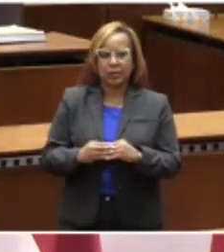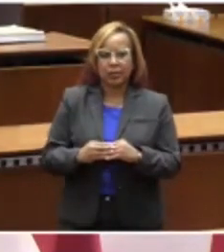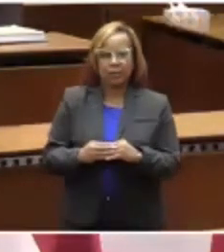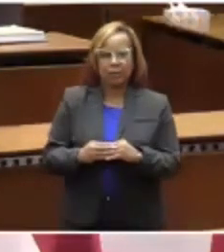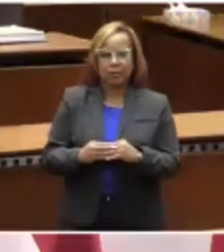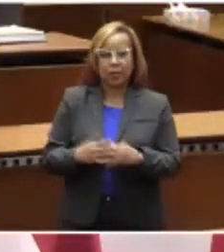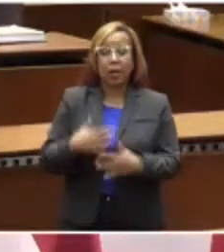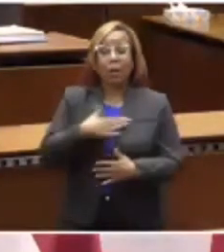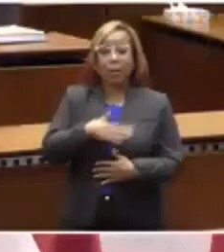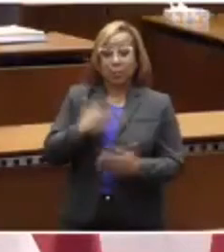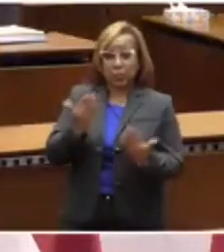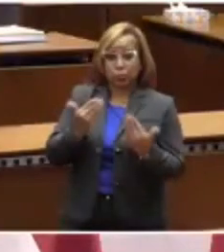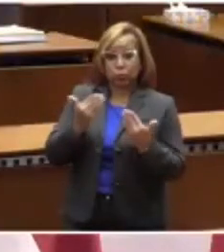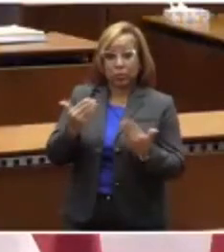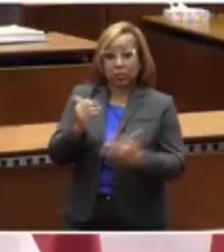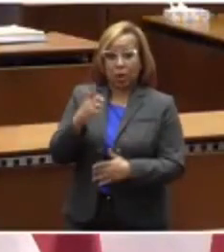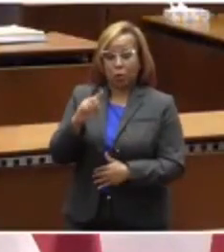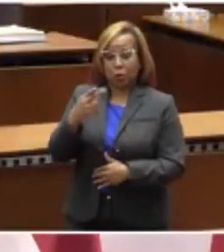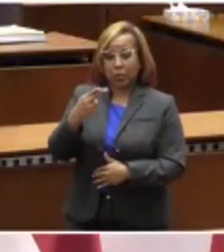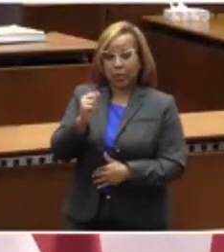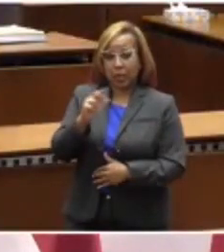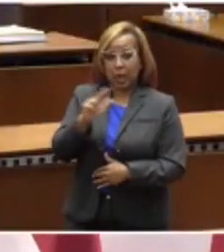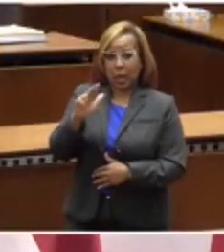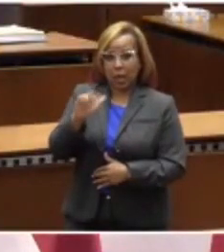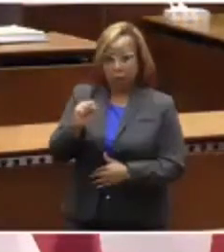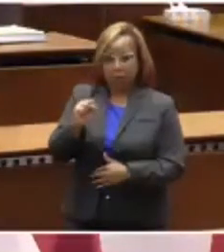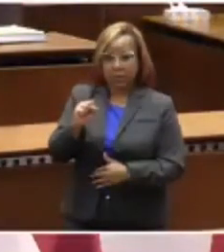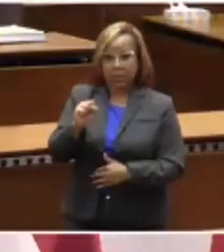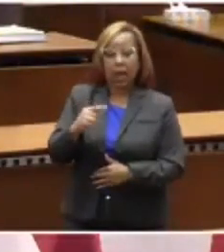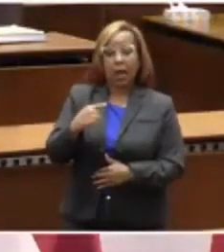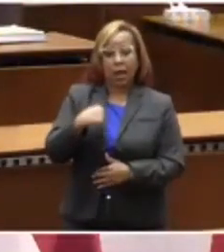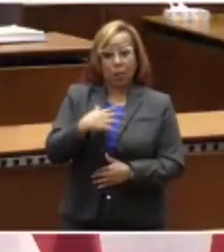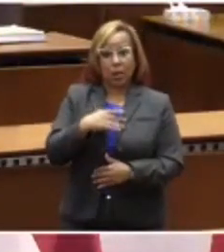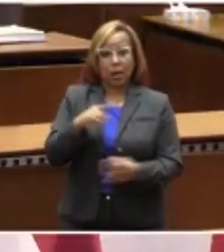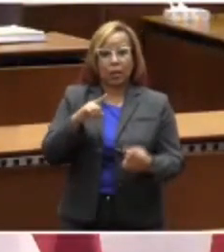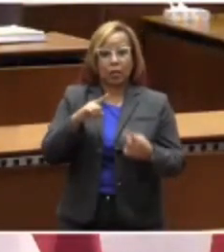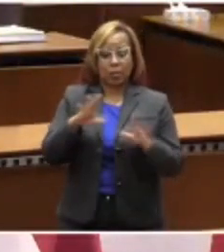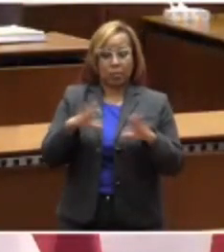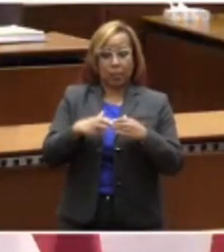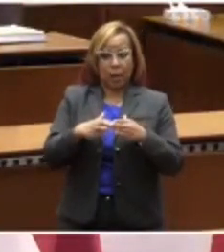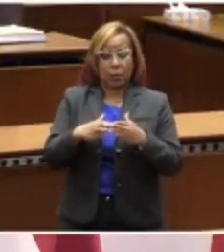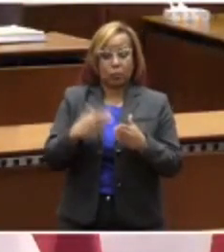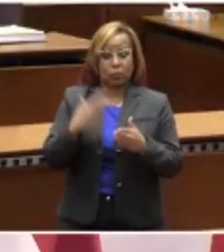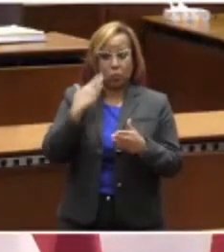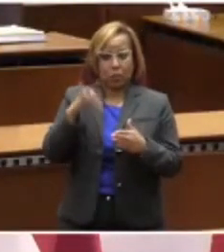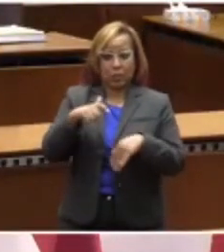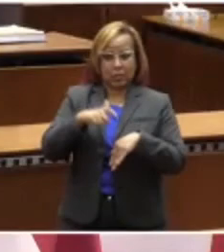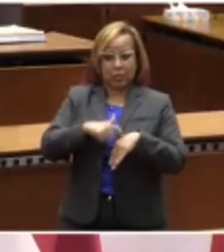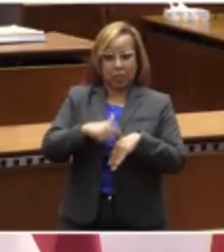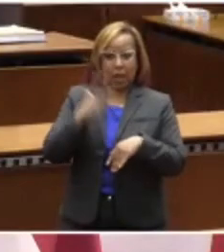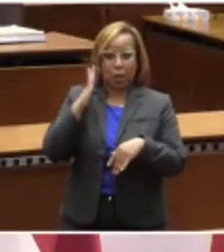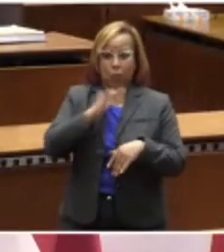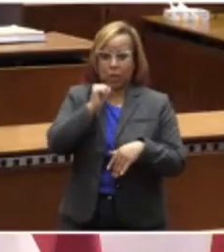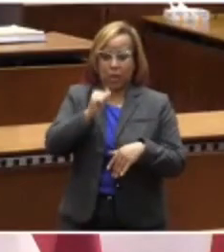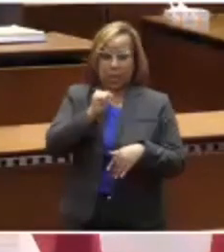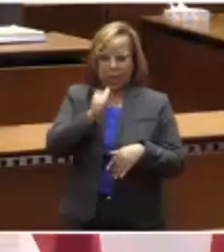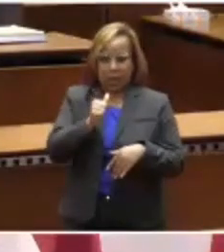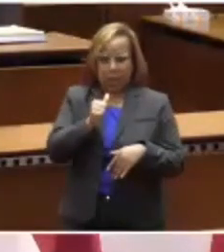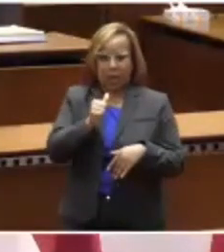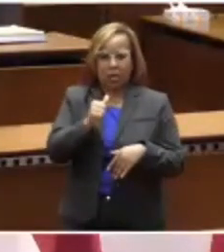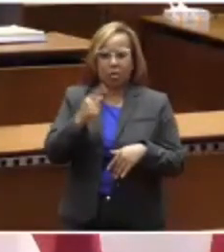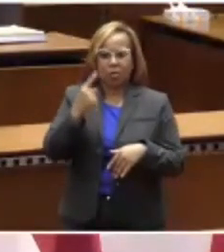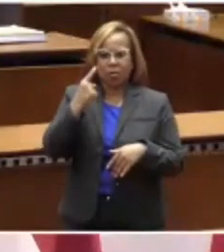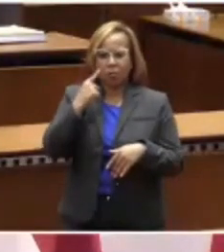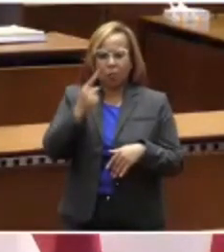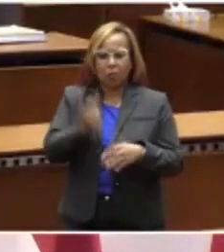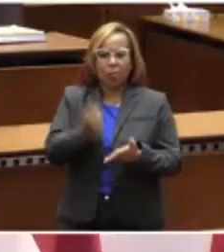Go ahead. Please proceed, Alderman Harris. I would like the body to know at this time I will not move for the passage